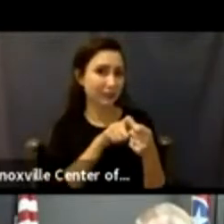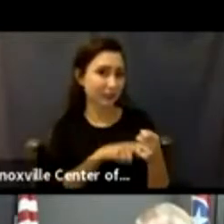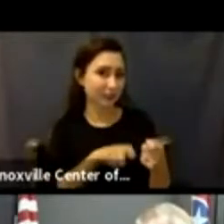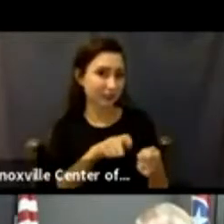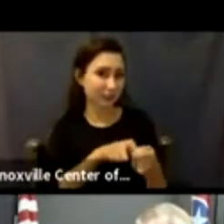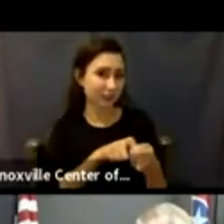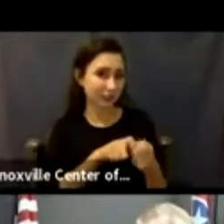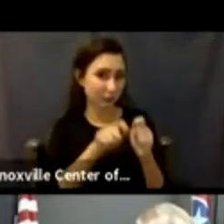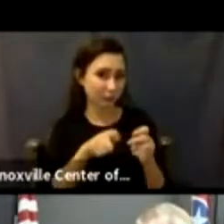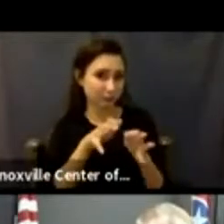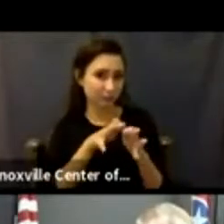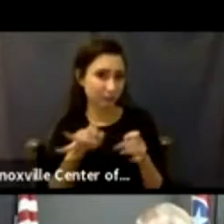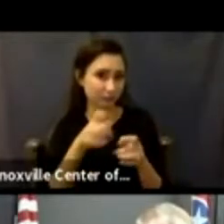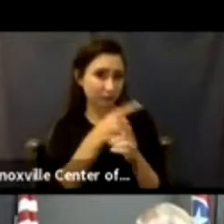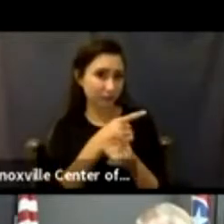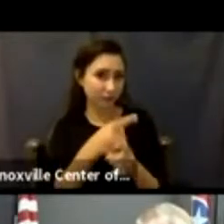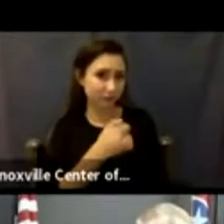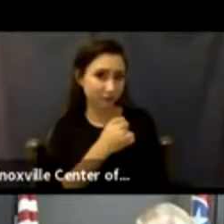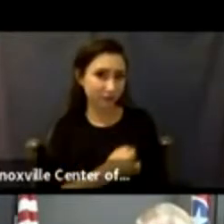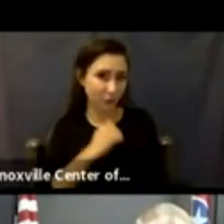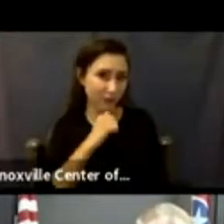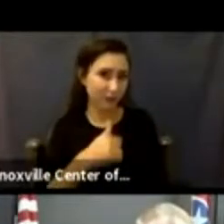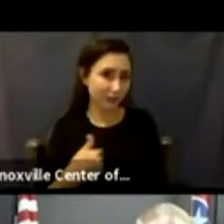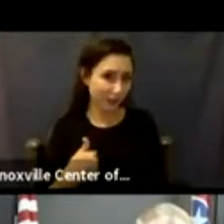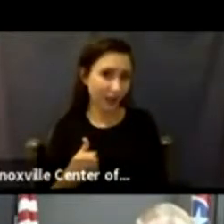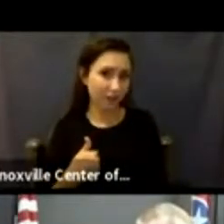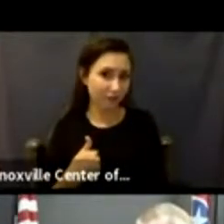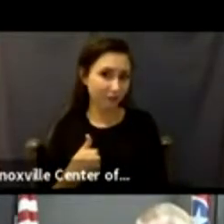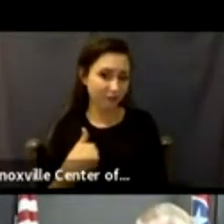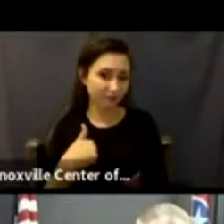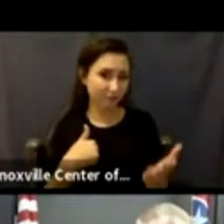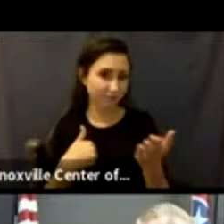I apologize, I really thought I had them with me.